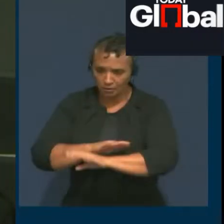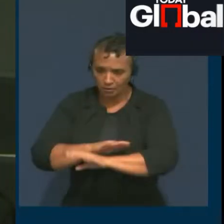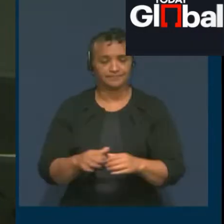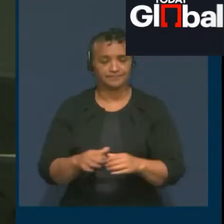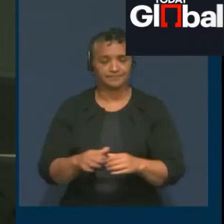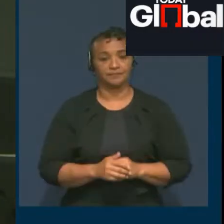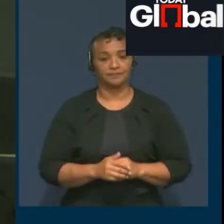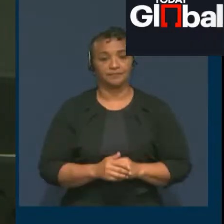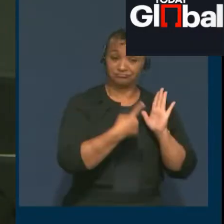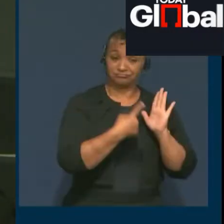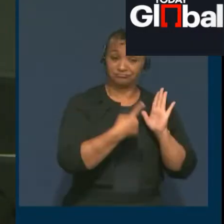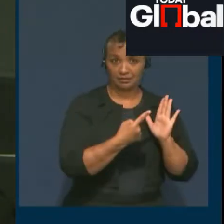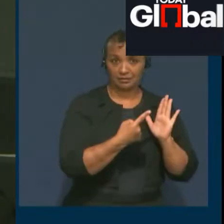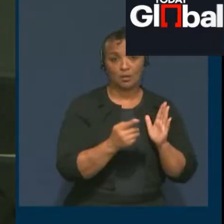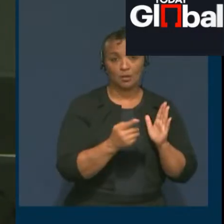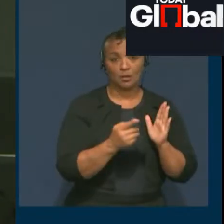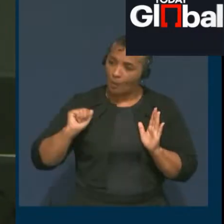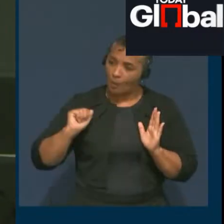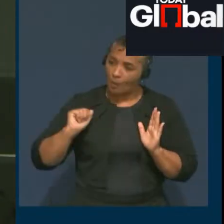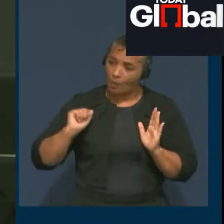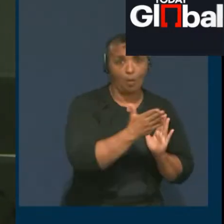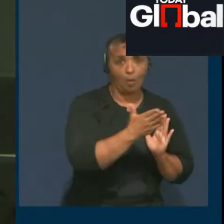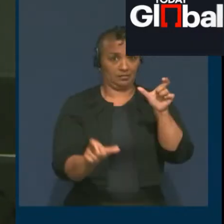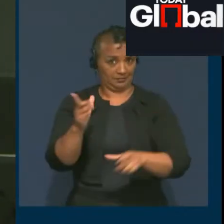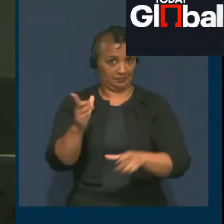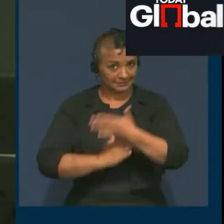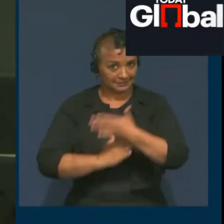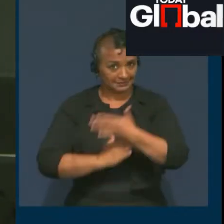opportunity for all persons with disabilities.